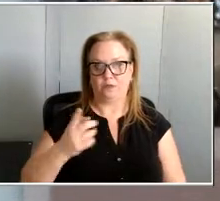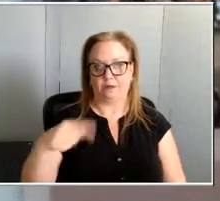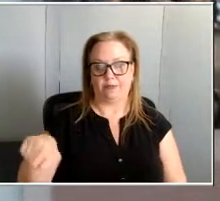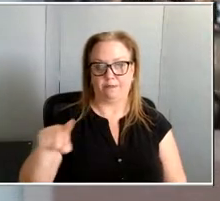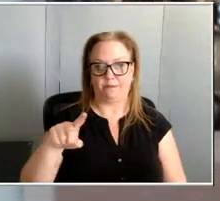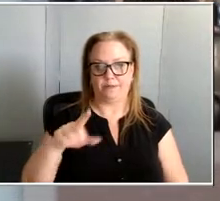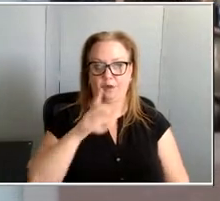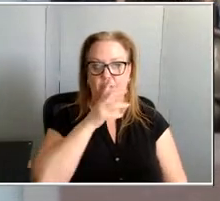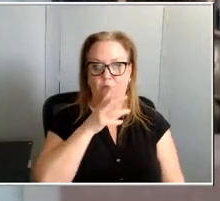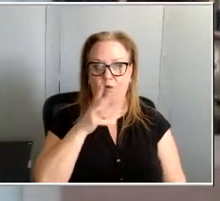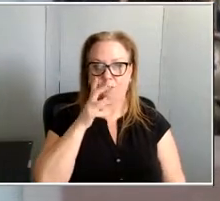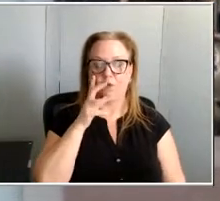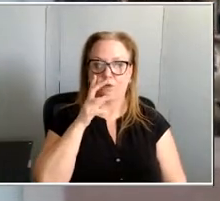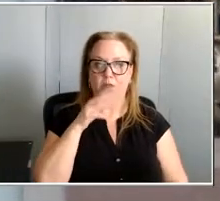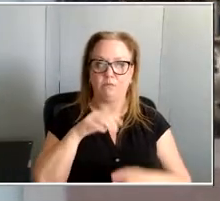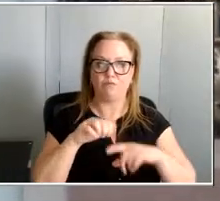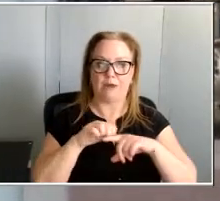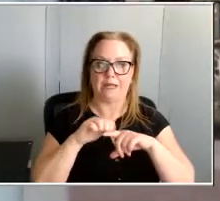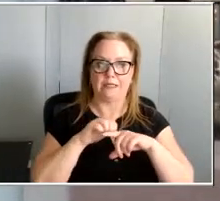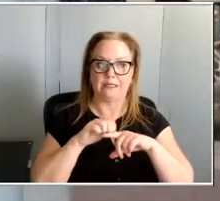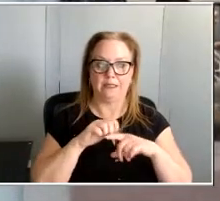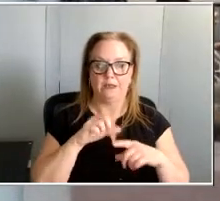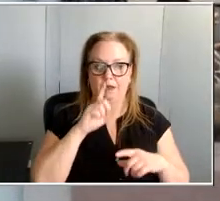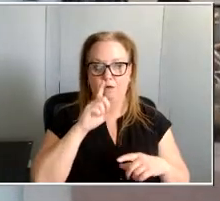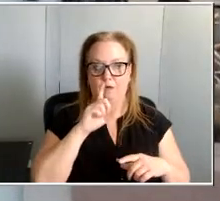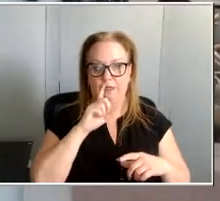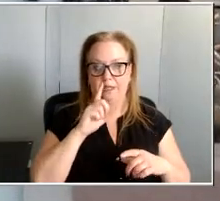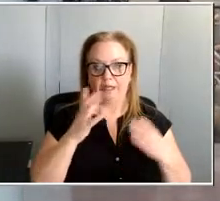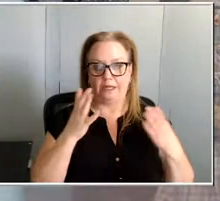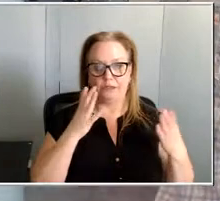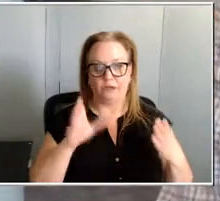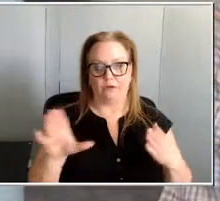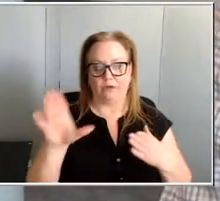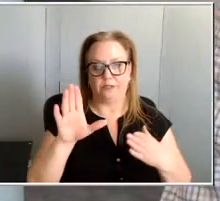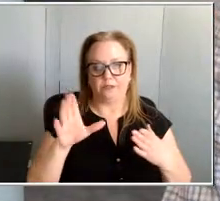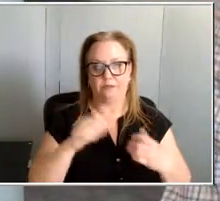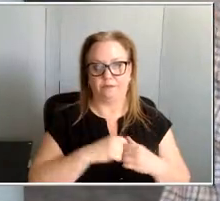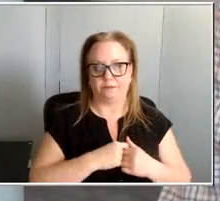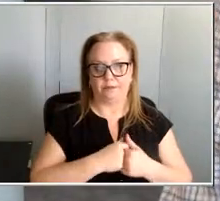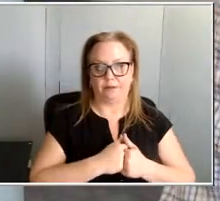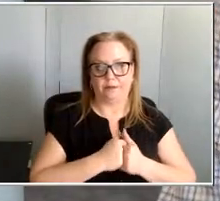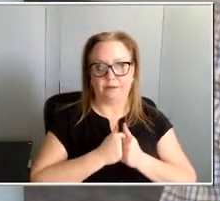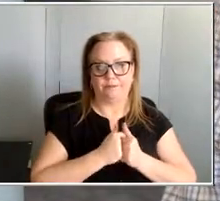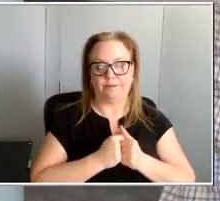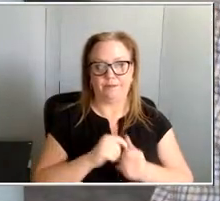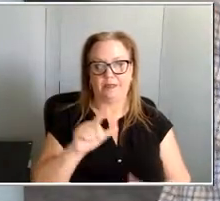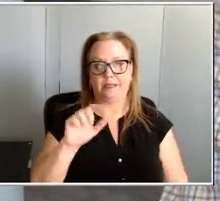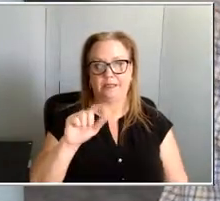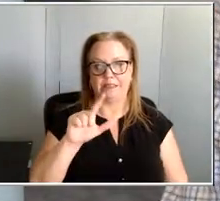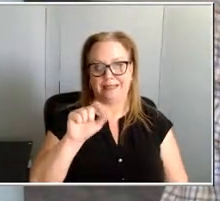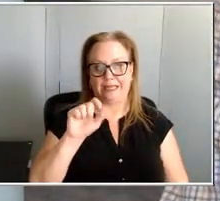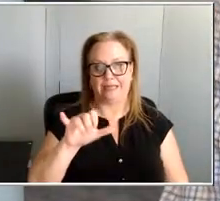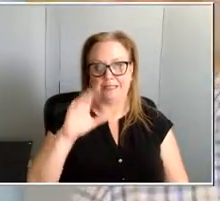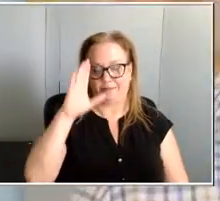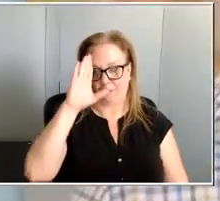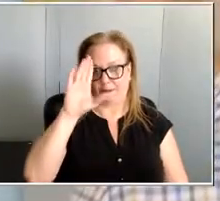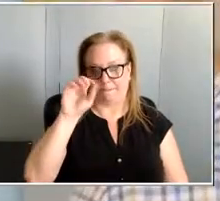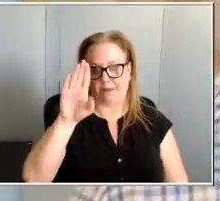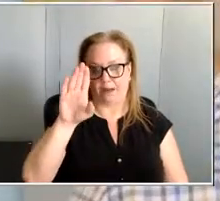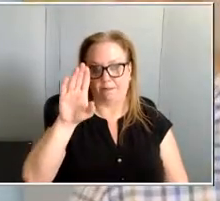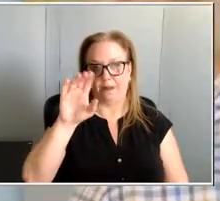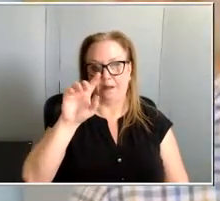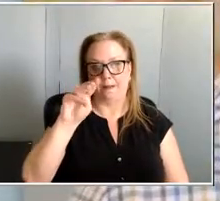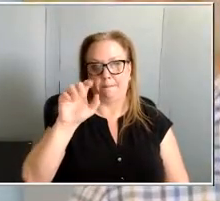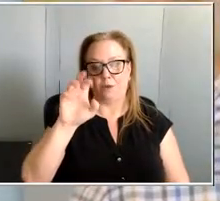in rural practices, so it's really served its purpose. What is the legacy of Bob Mosier for rural Kansas? As